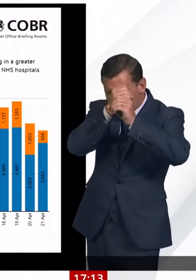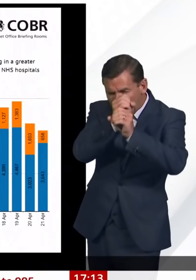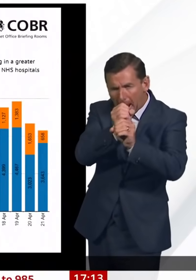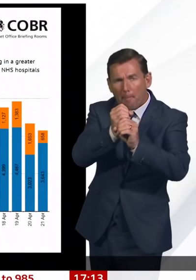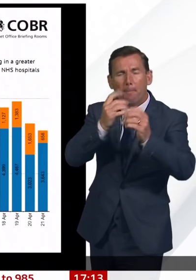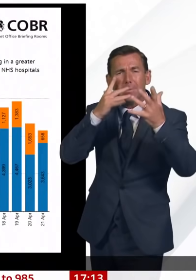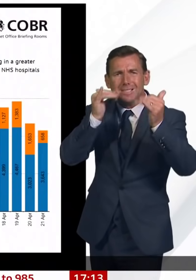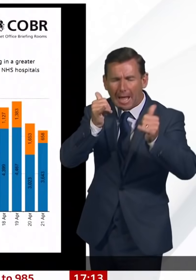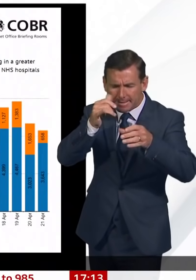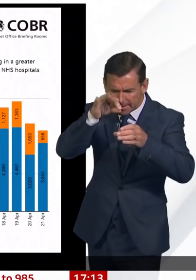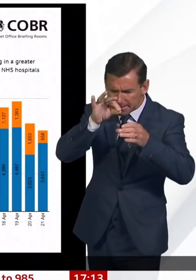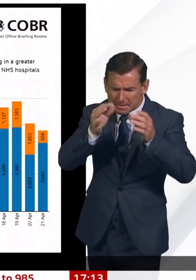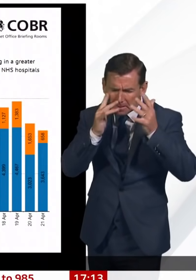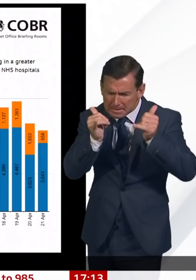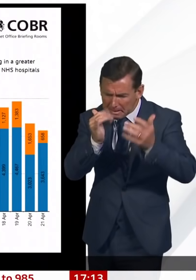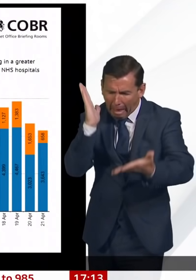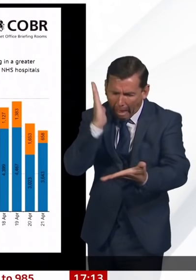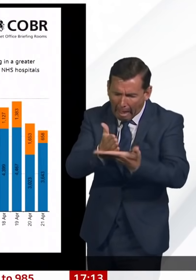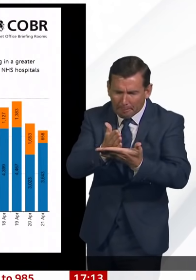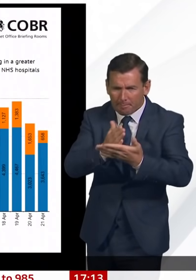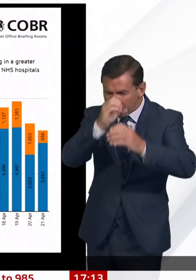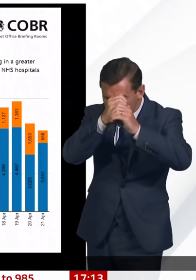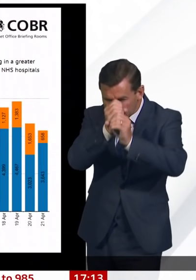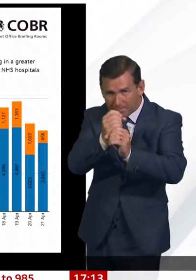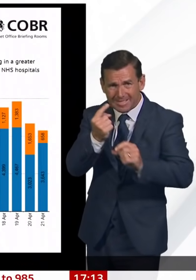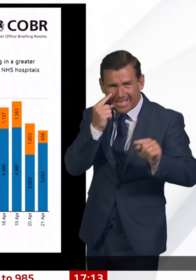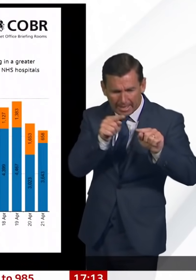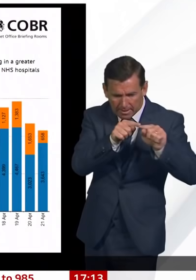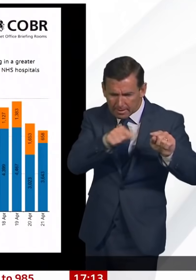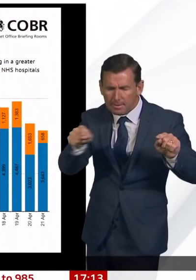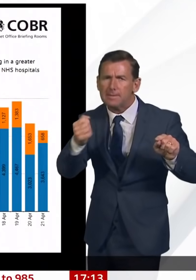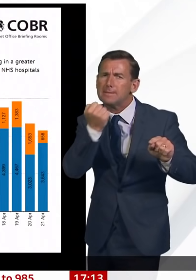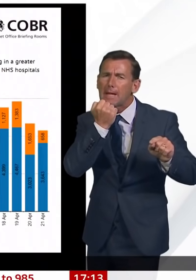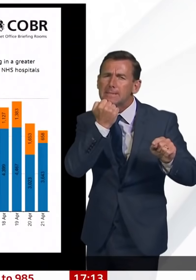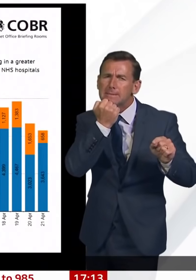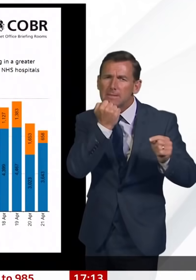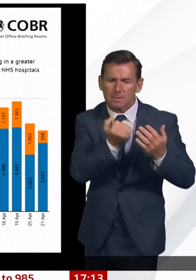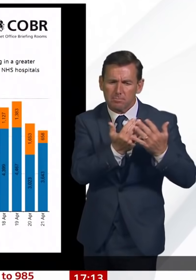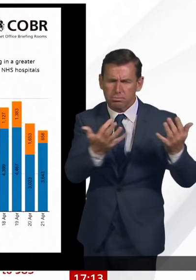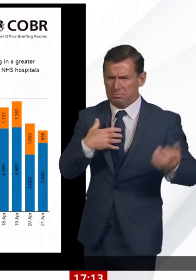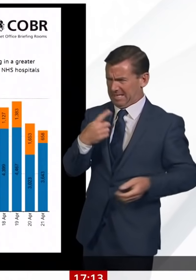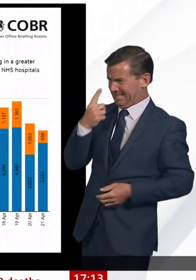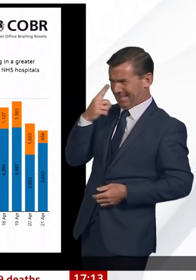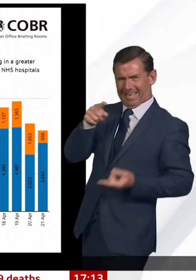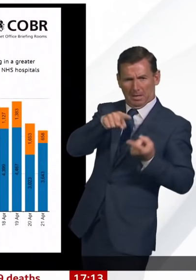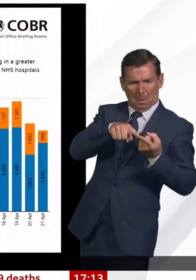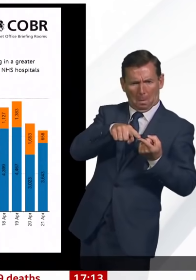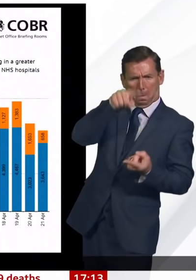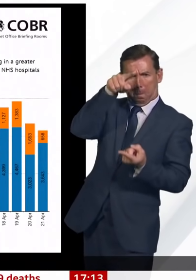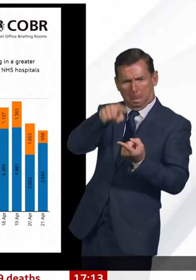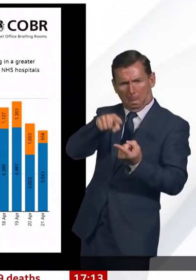that individual were completed. And you can see, of course, that there is some day-to-day variation,